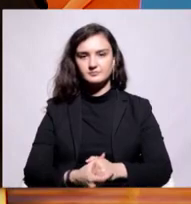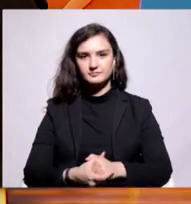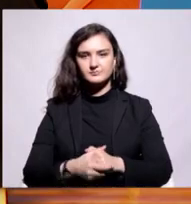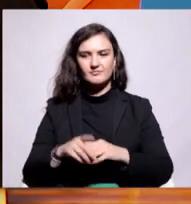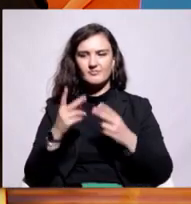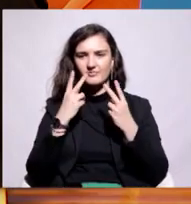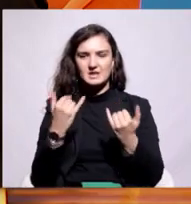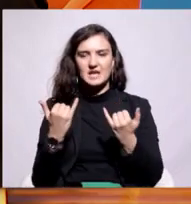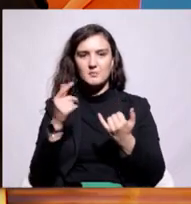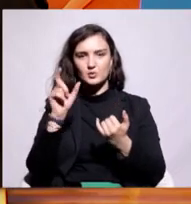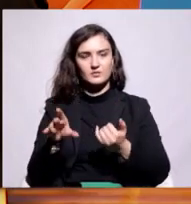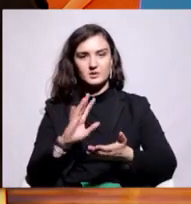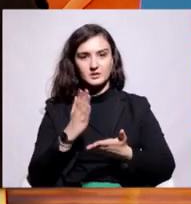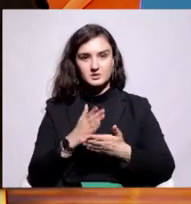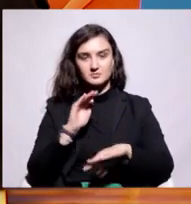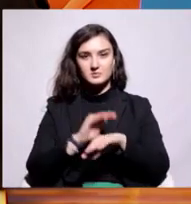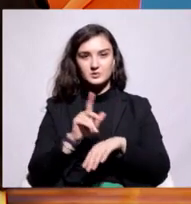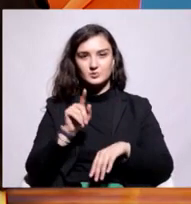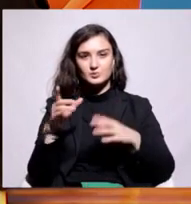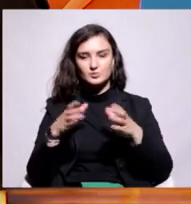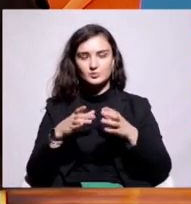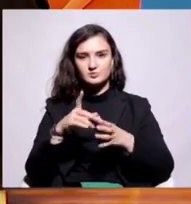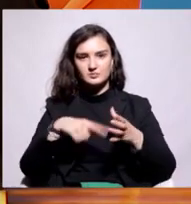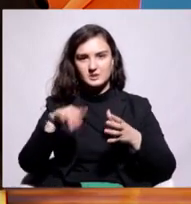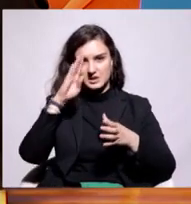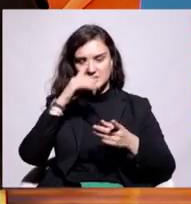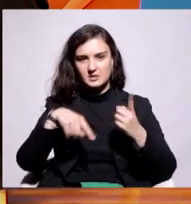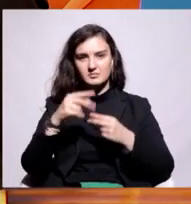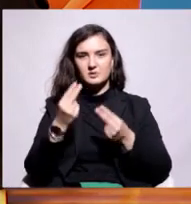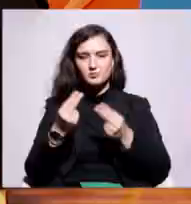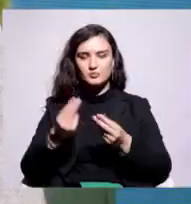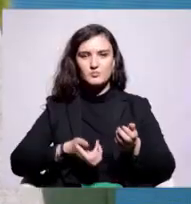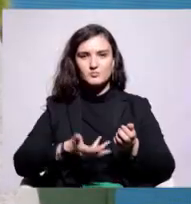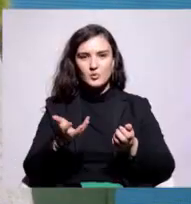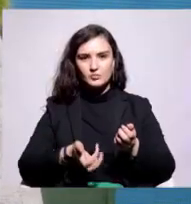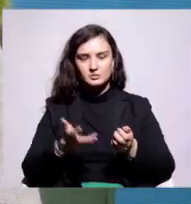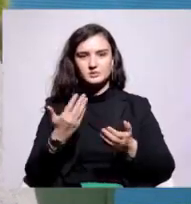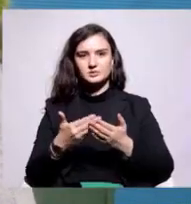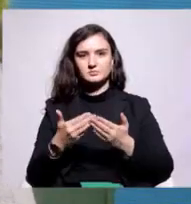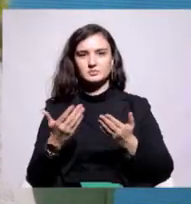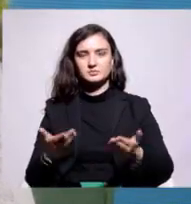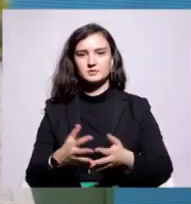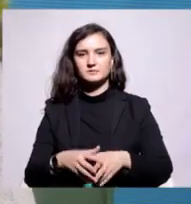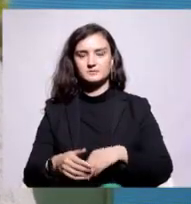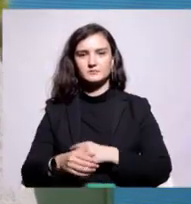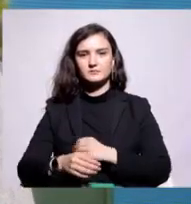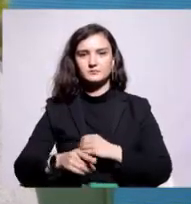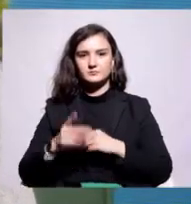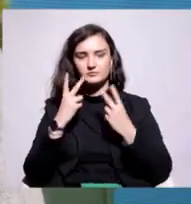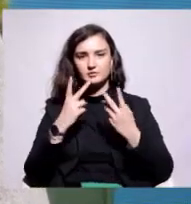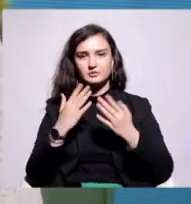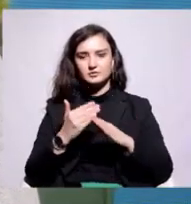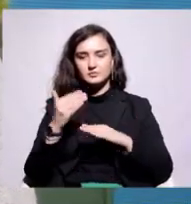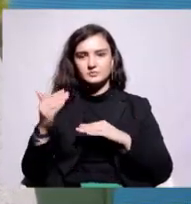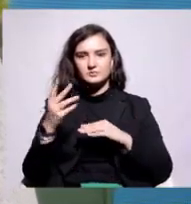all. And in fact, he's with a group of men that are playing bowling way off in the distance. And later